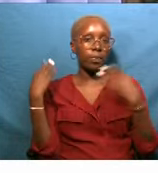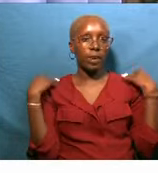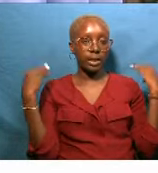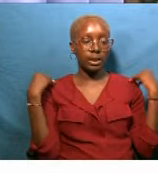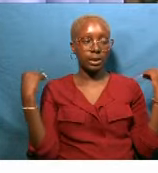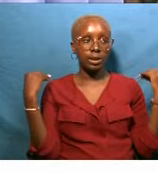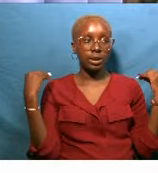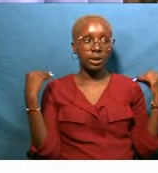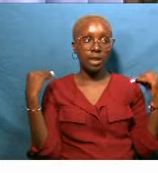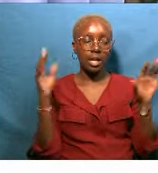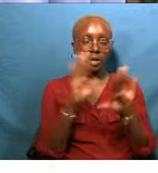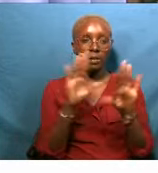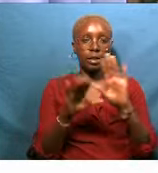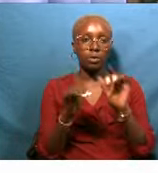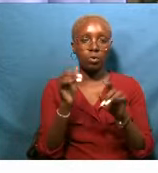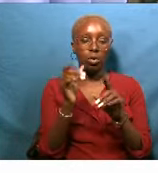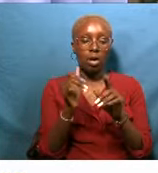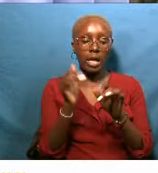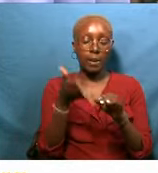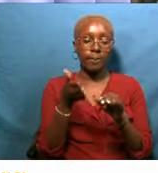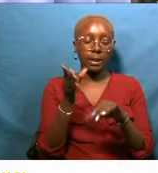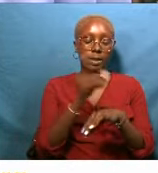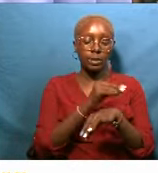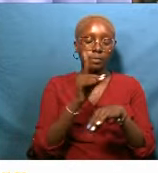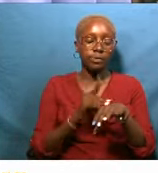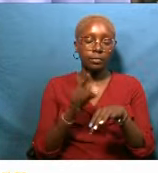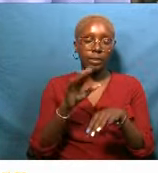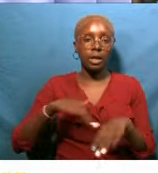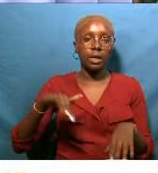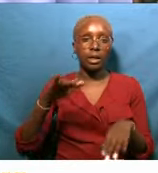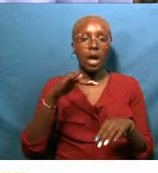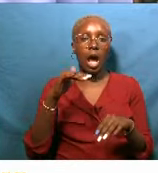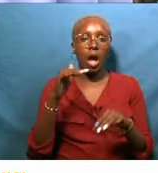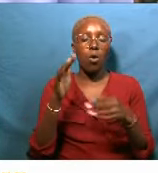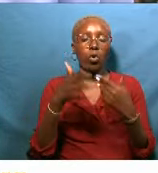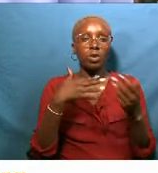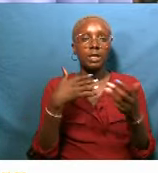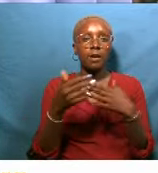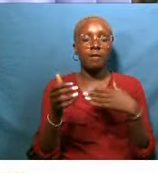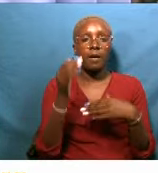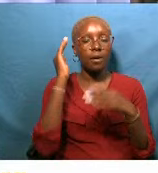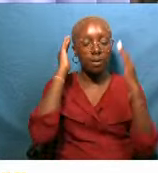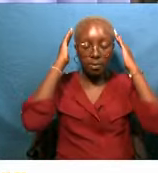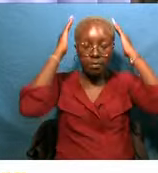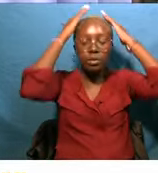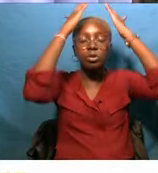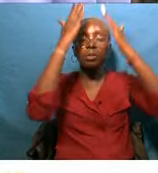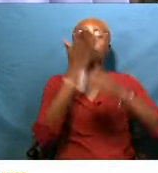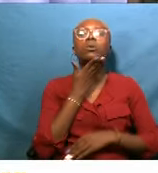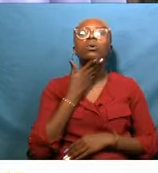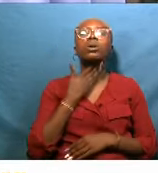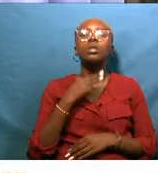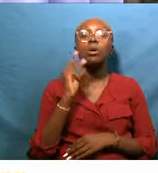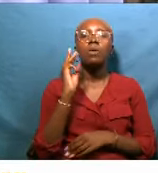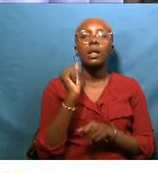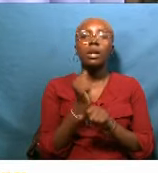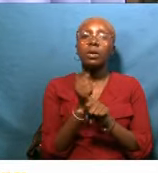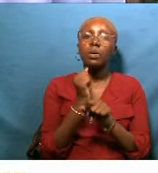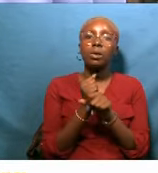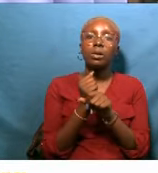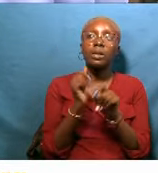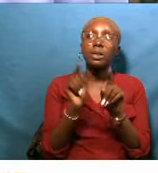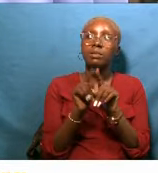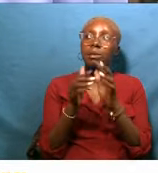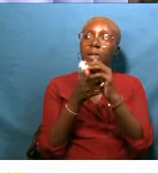archdeacon for so long as may be required of me by the Bishop of All Saints Cathedral Diocese and his